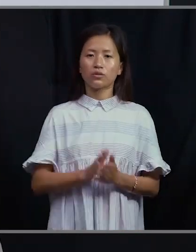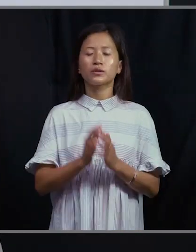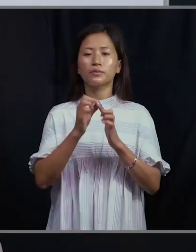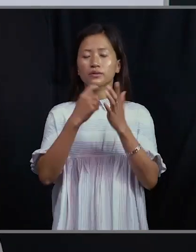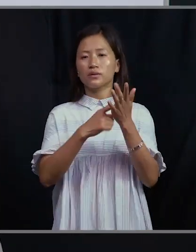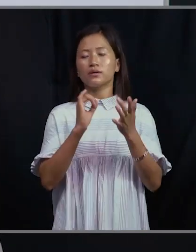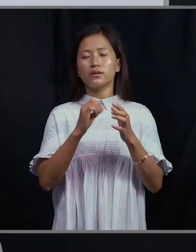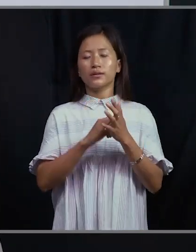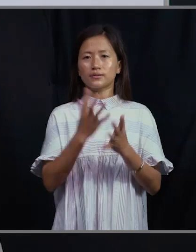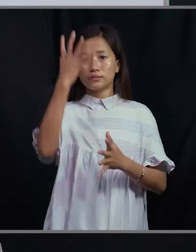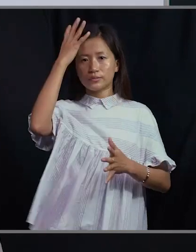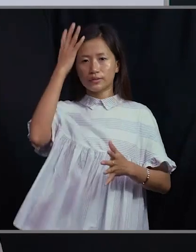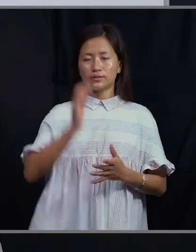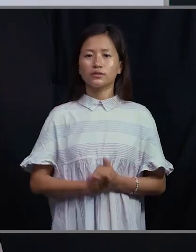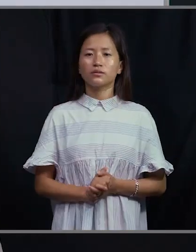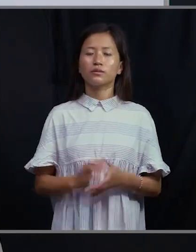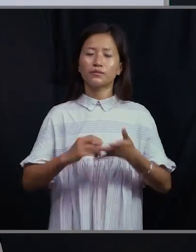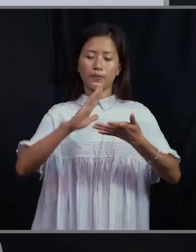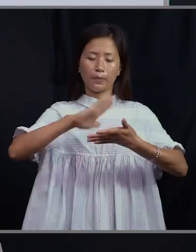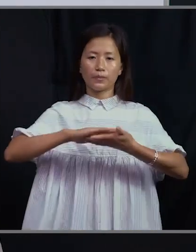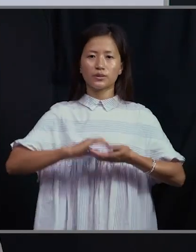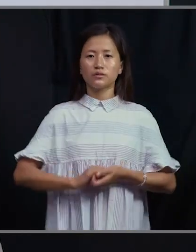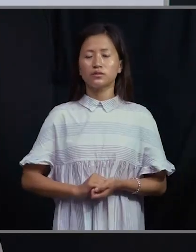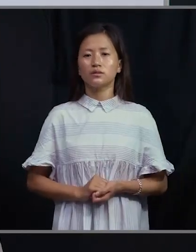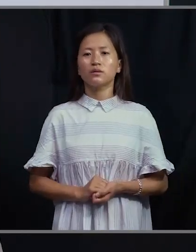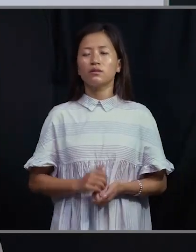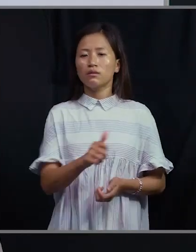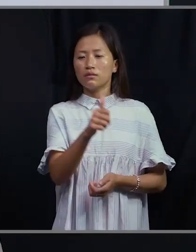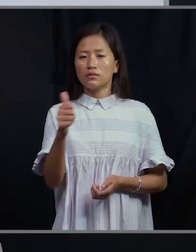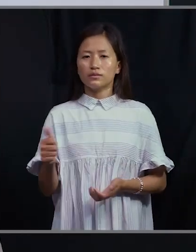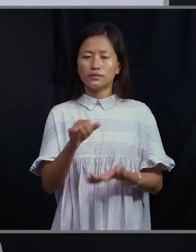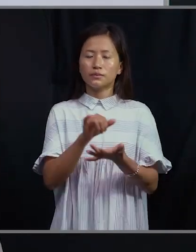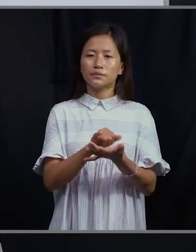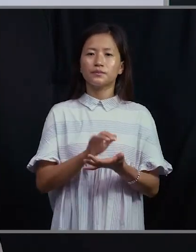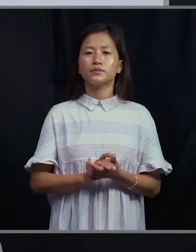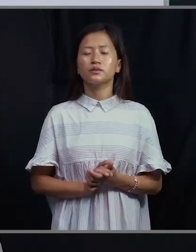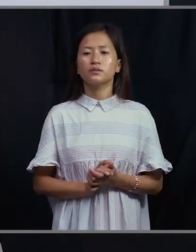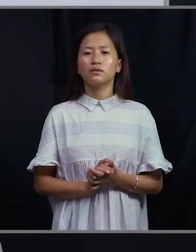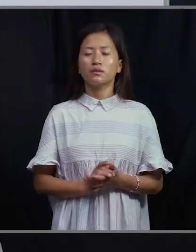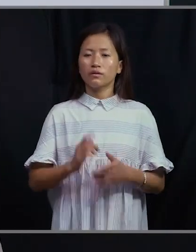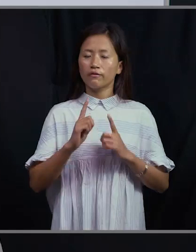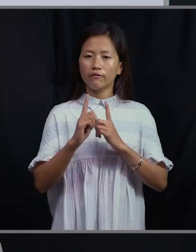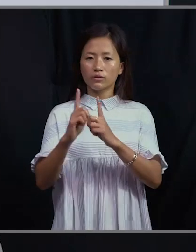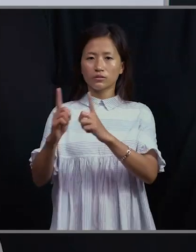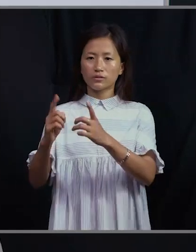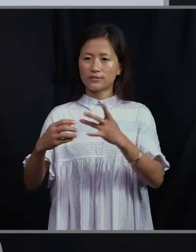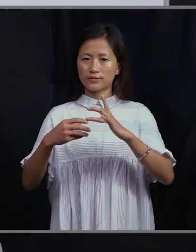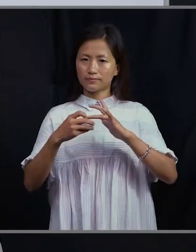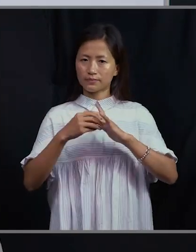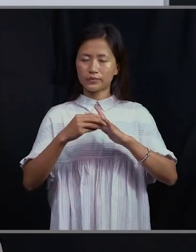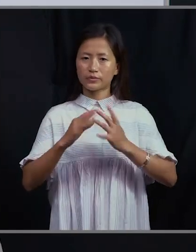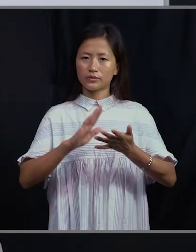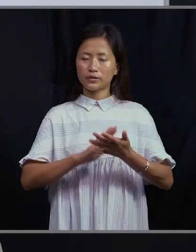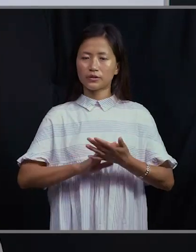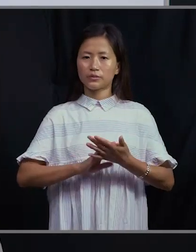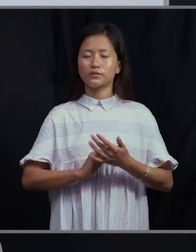particular church where they are supposed to get married. Okay, and after that, okay, follows the engagement. And on the